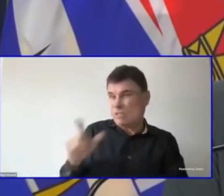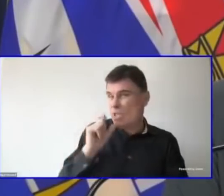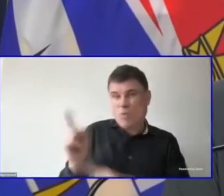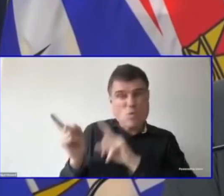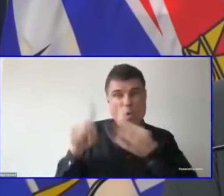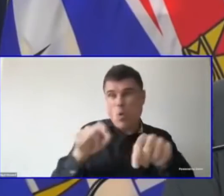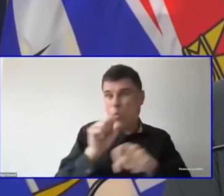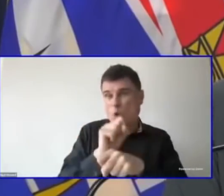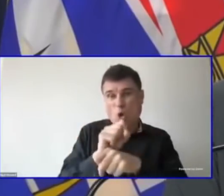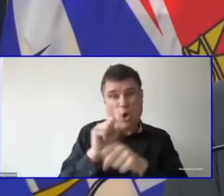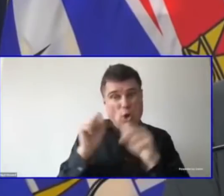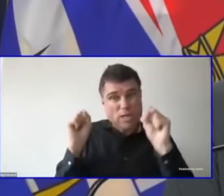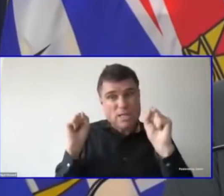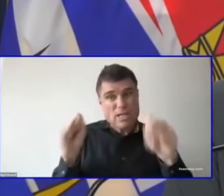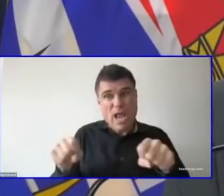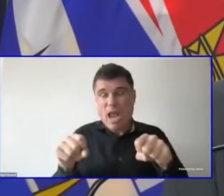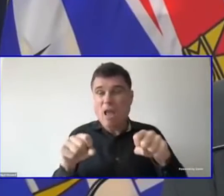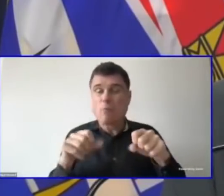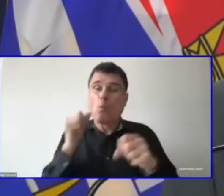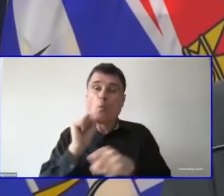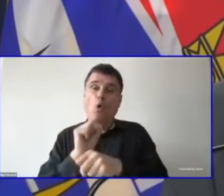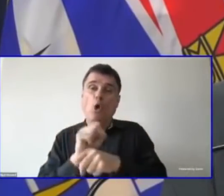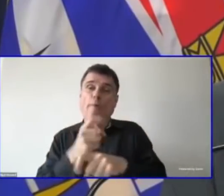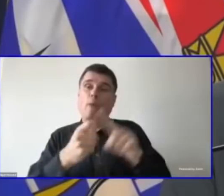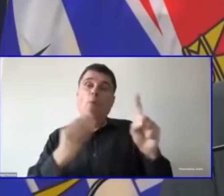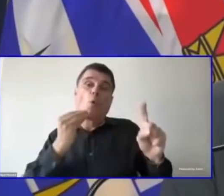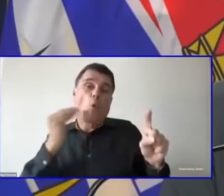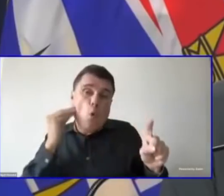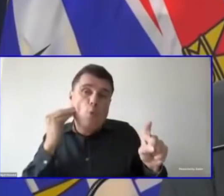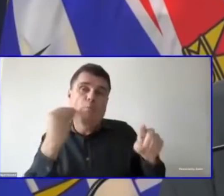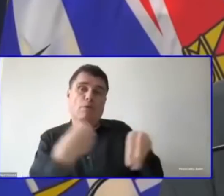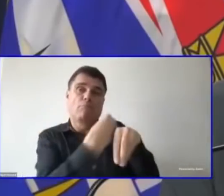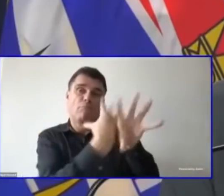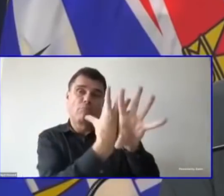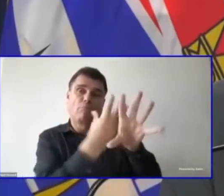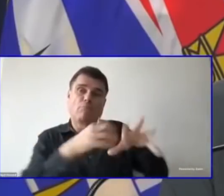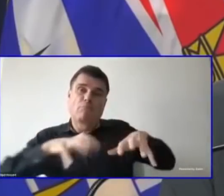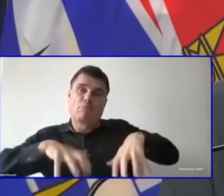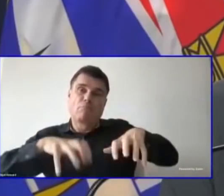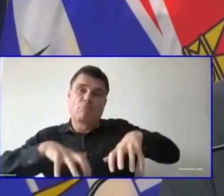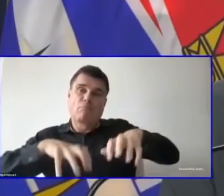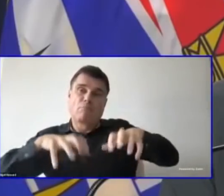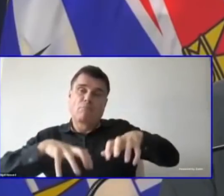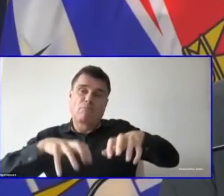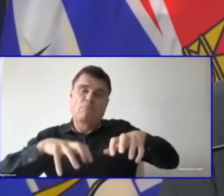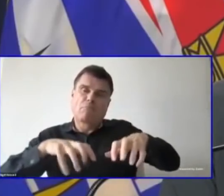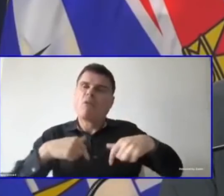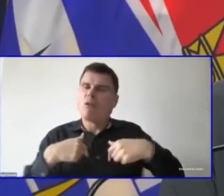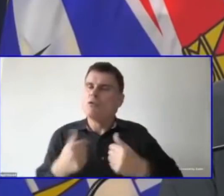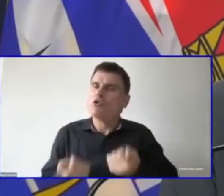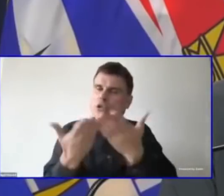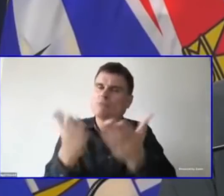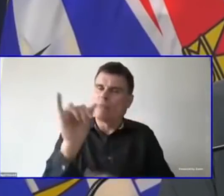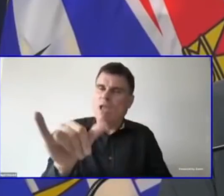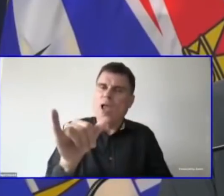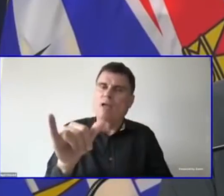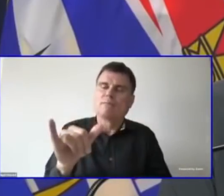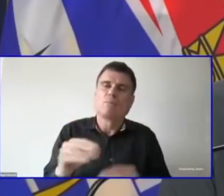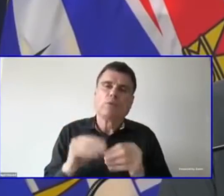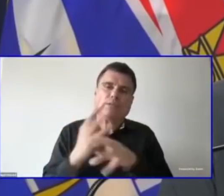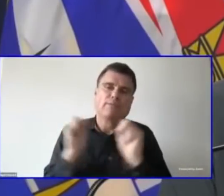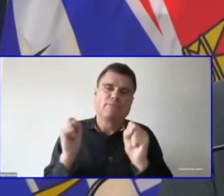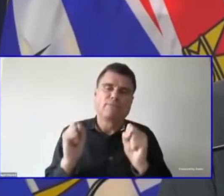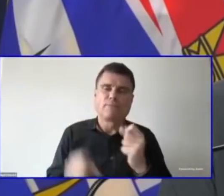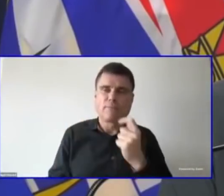work, if you can work from home, you can do that from home, then that is the recommendation right now. Go ahead, Minister